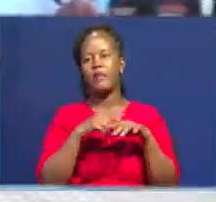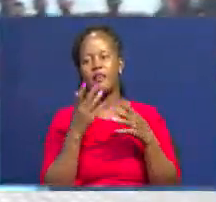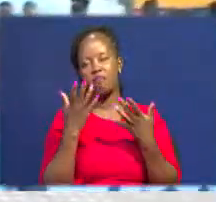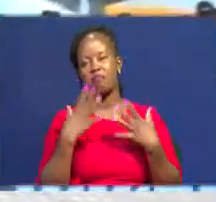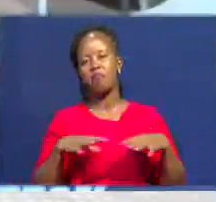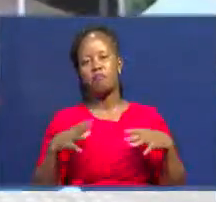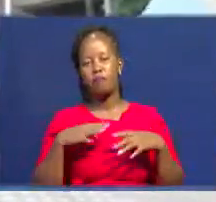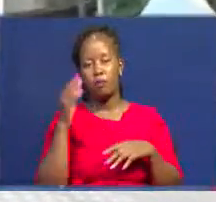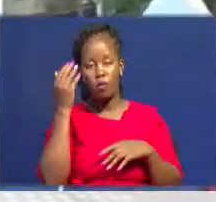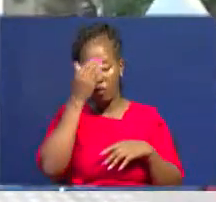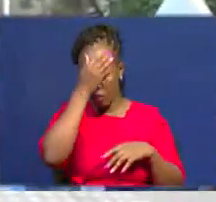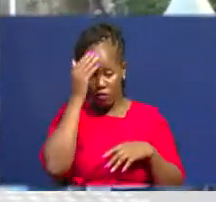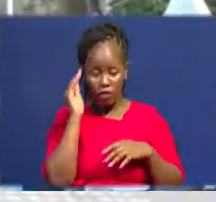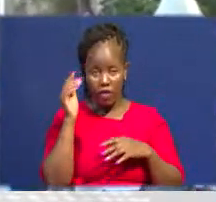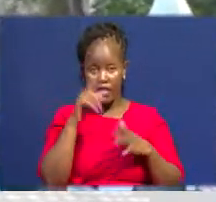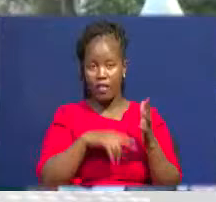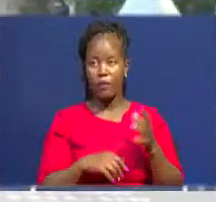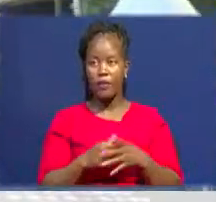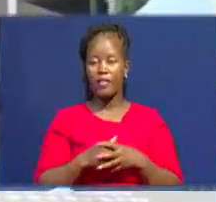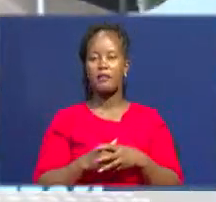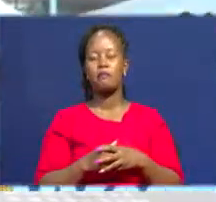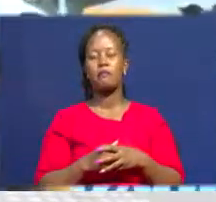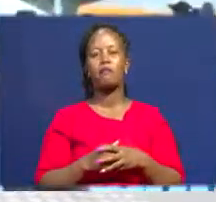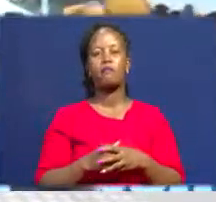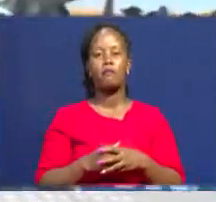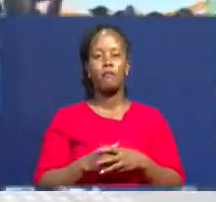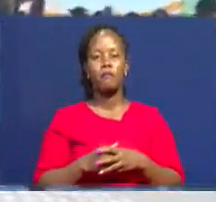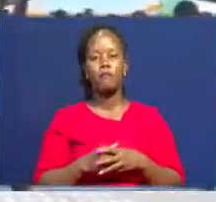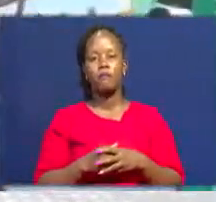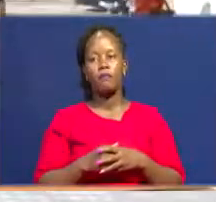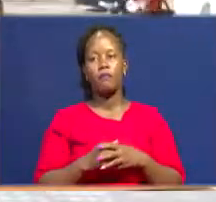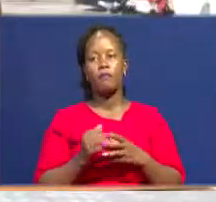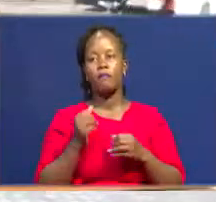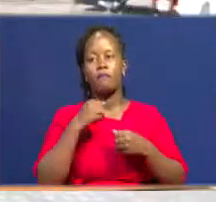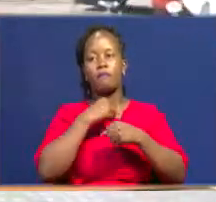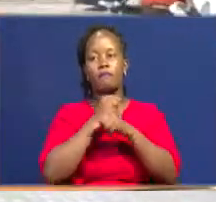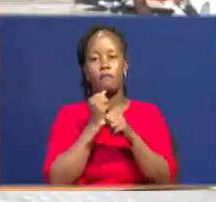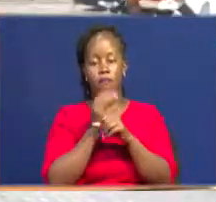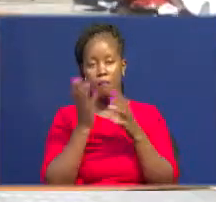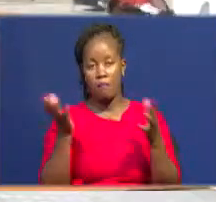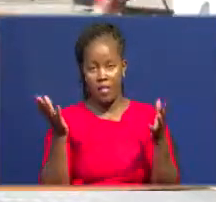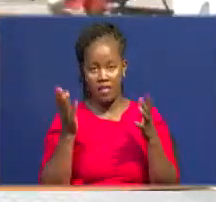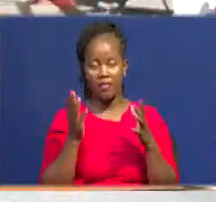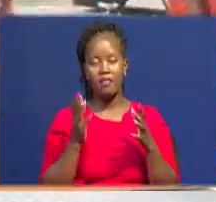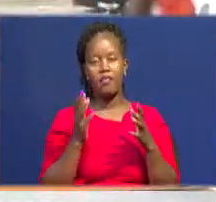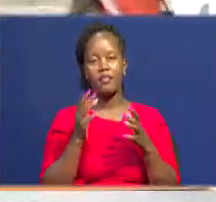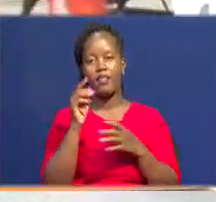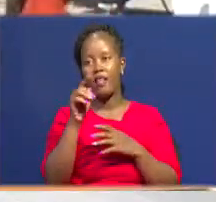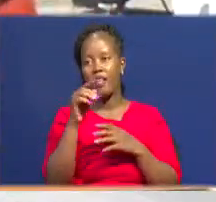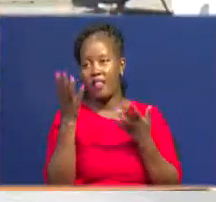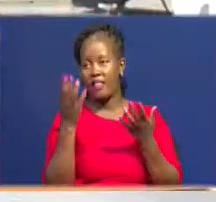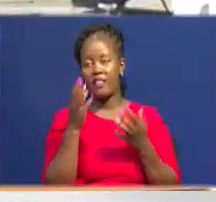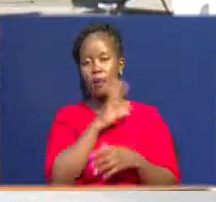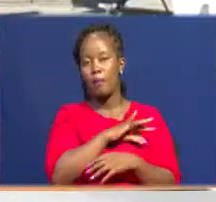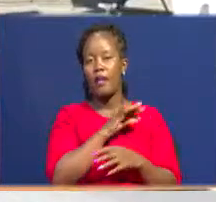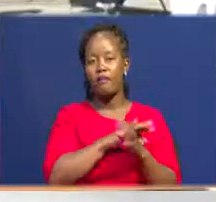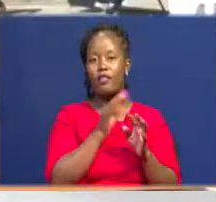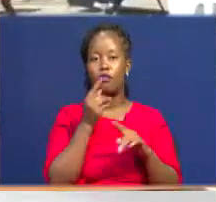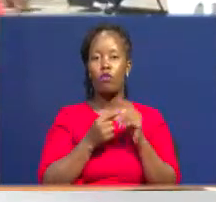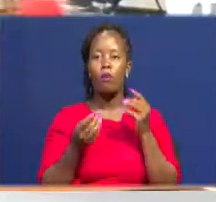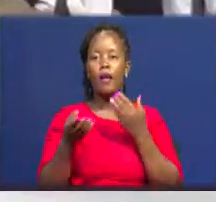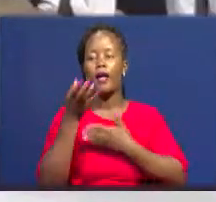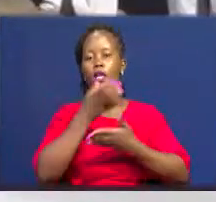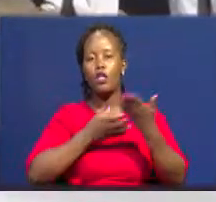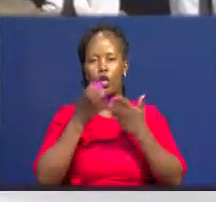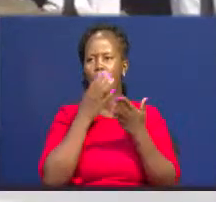is in the making the most of this blue economy. What were the main gains